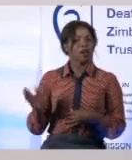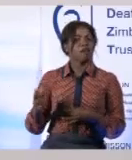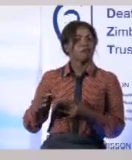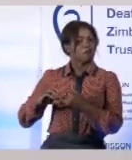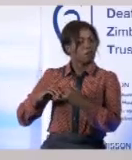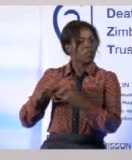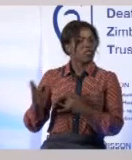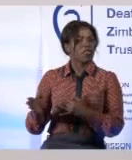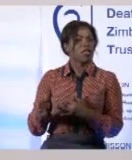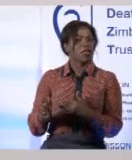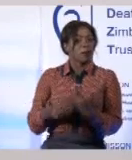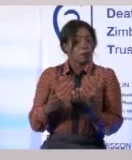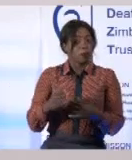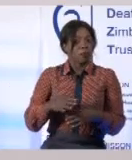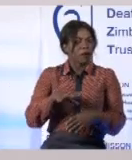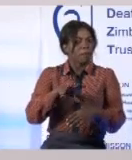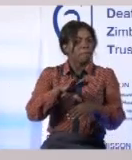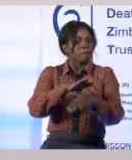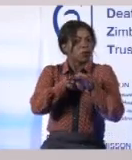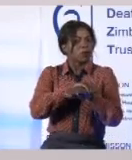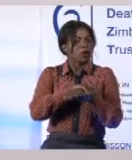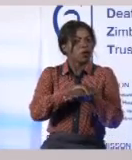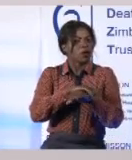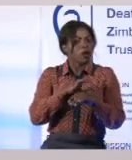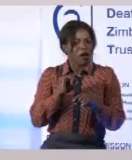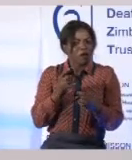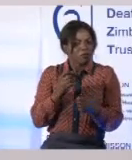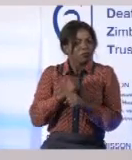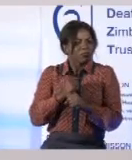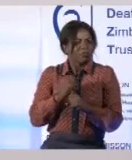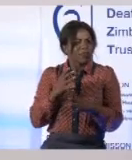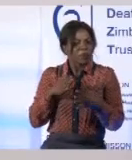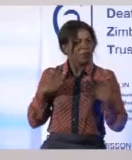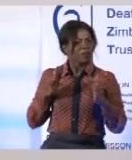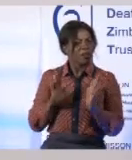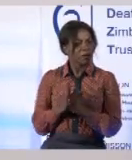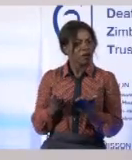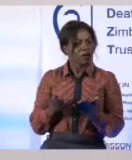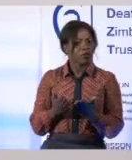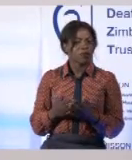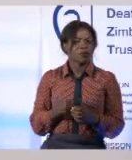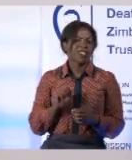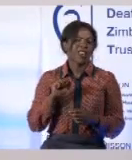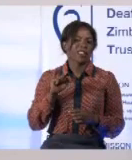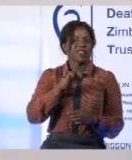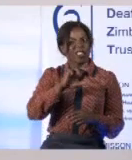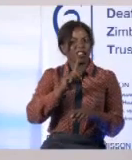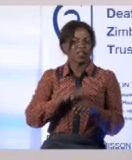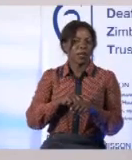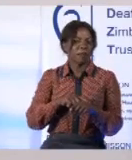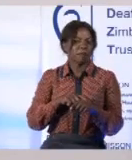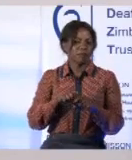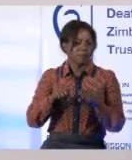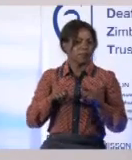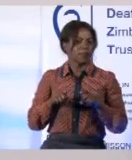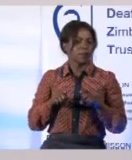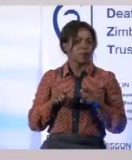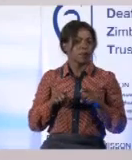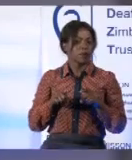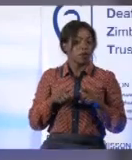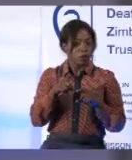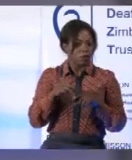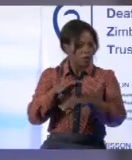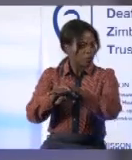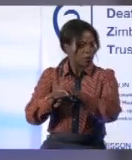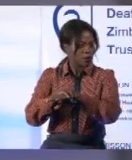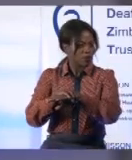getting caught, nemkadzwemunu, for example. It doesn't scare you? It does sometimes, but this is work. Have you ever been caught?